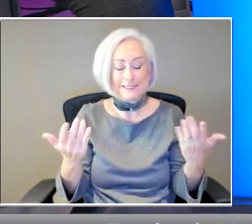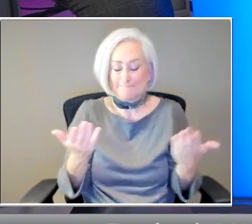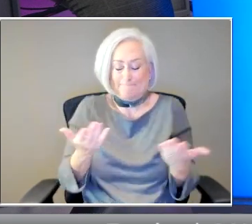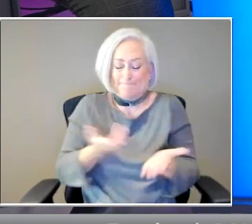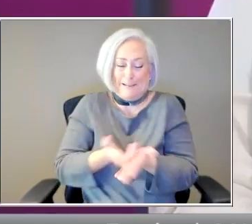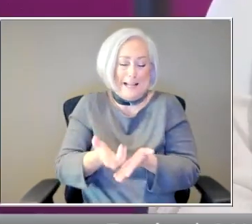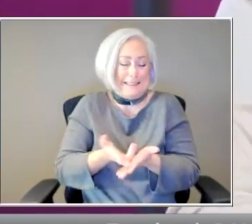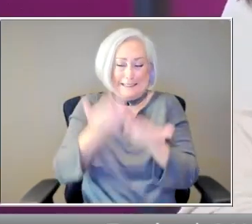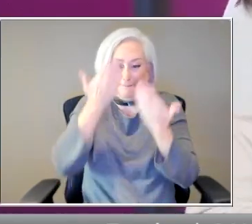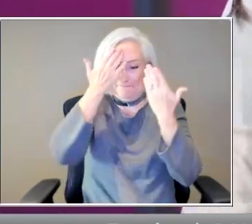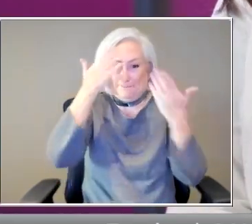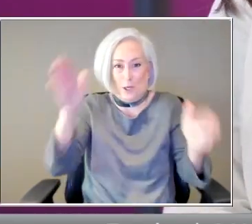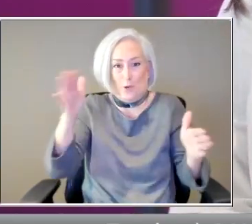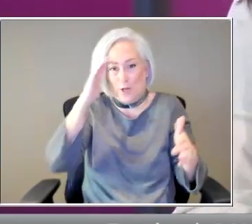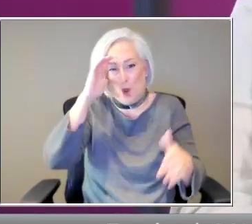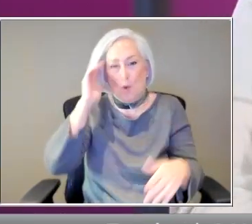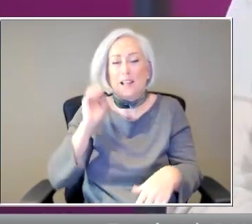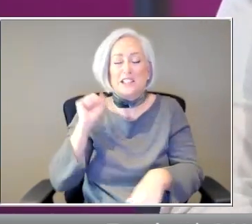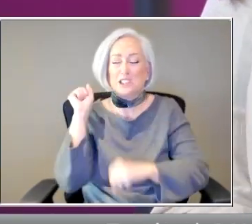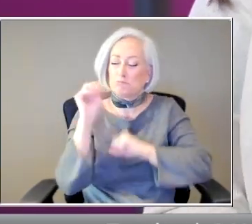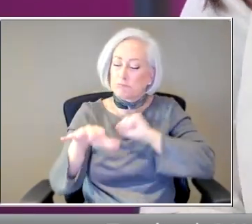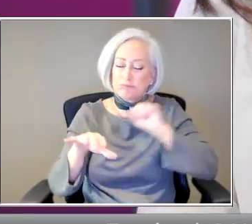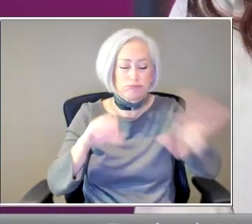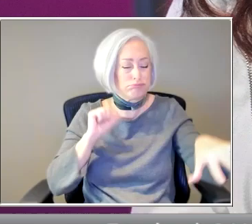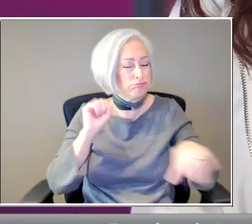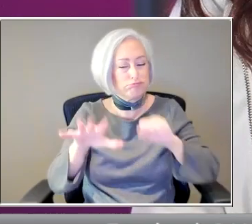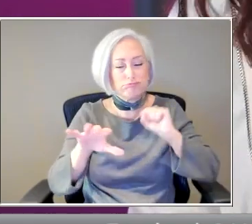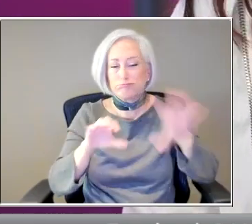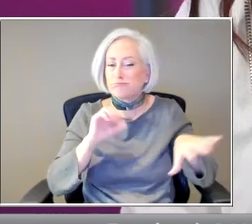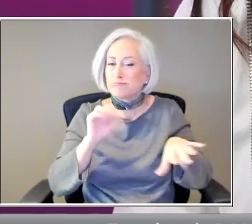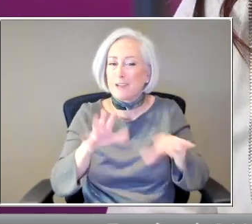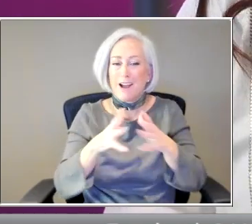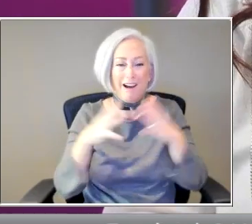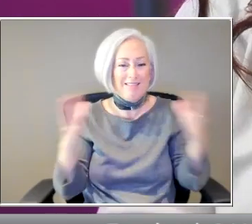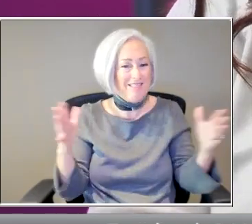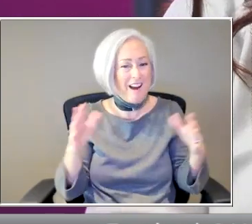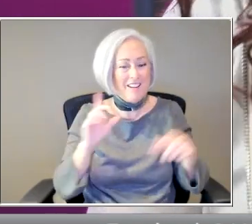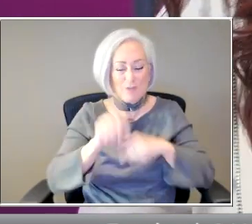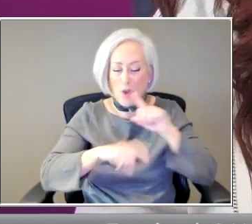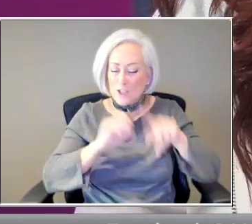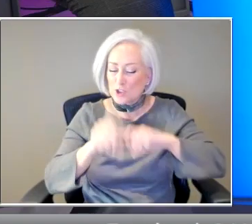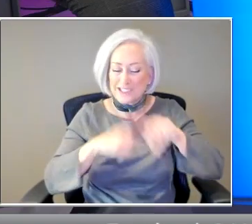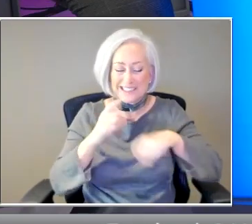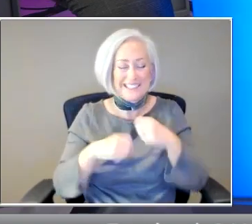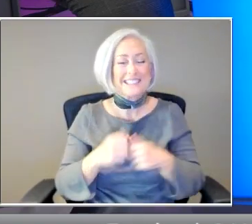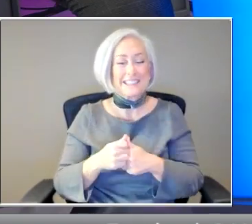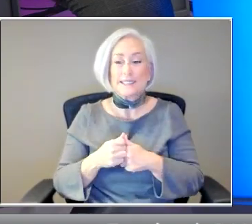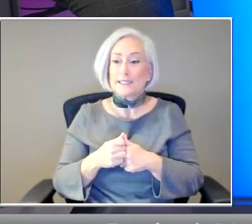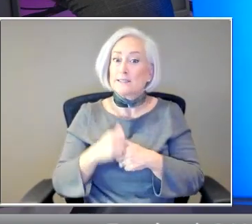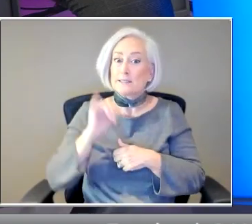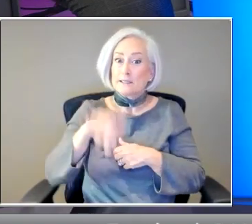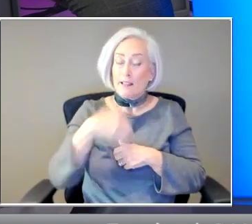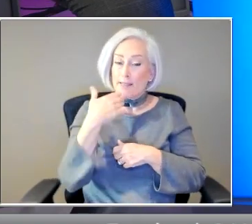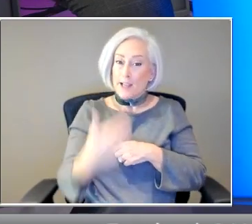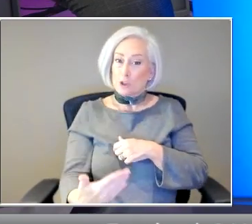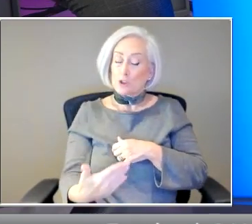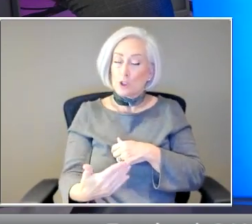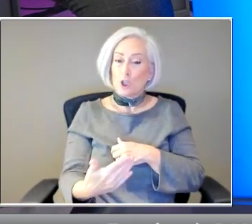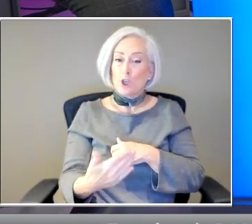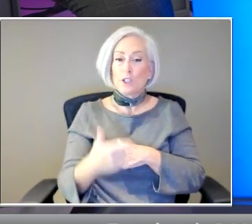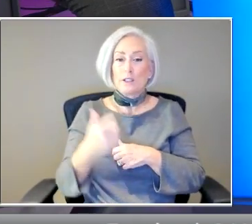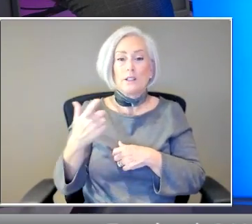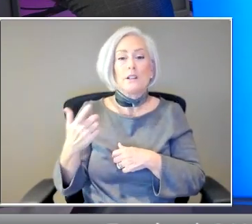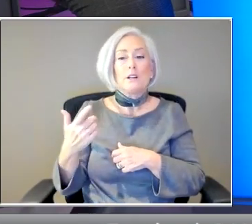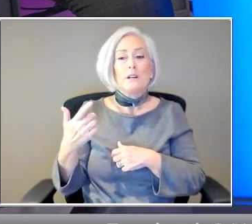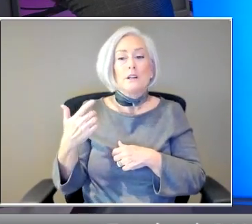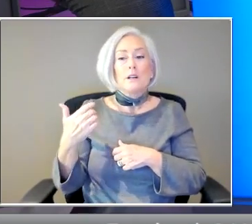just throwing them out there. I mean, Right. I'm just a person to throw out questions. Which is so good, as you talked about in the story we aired